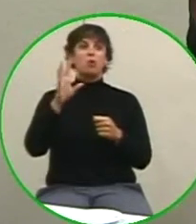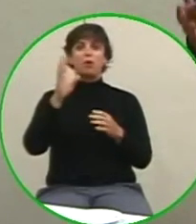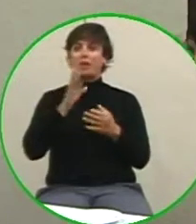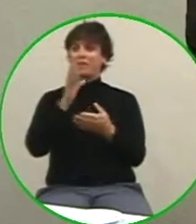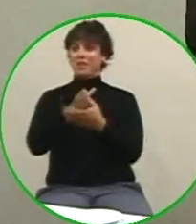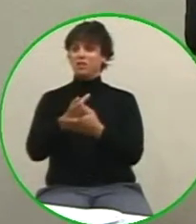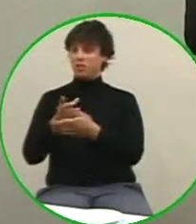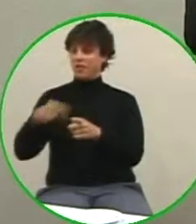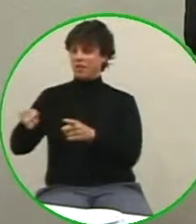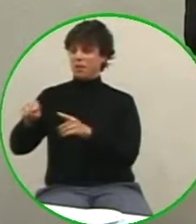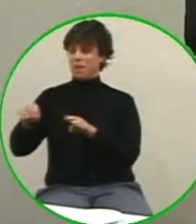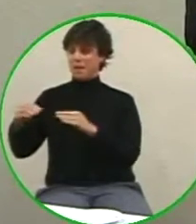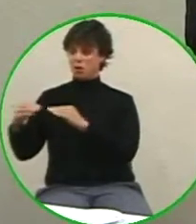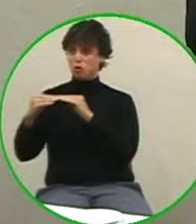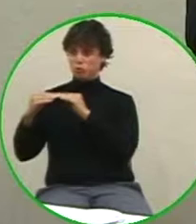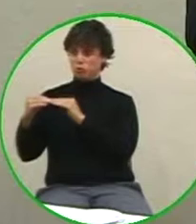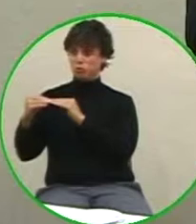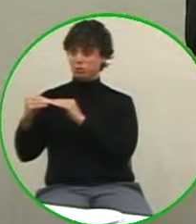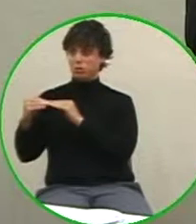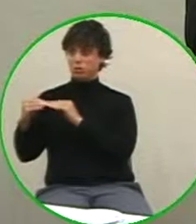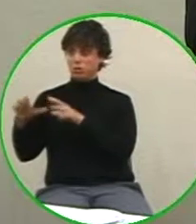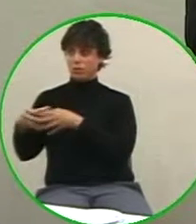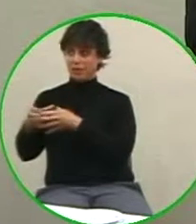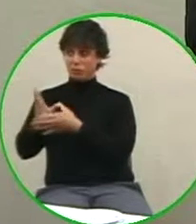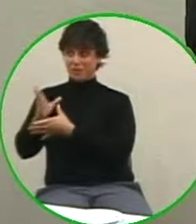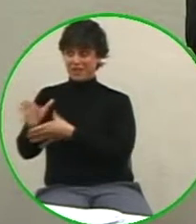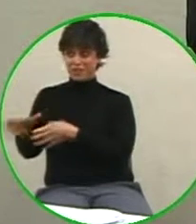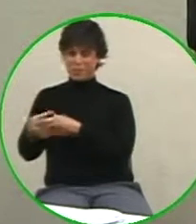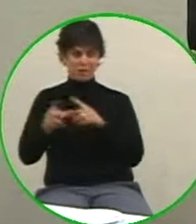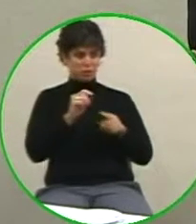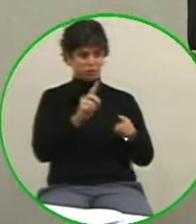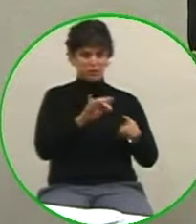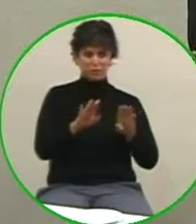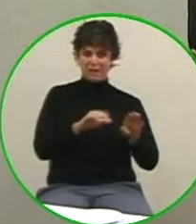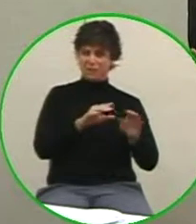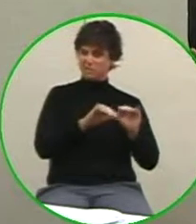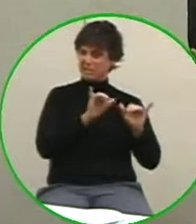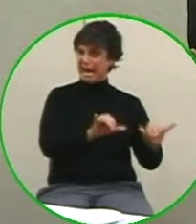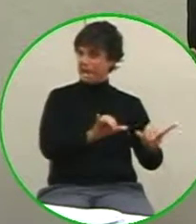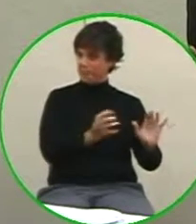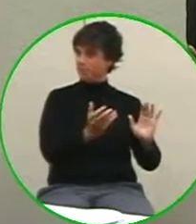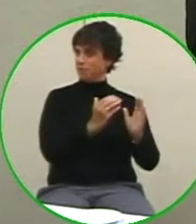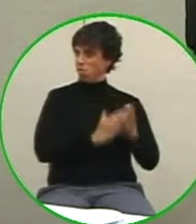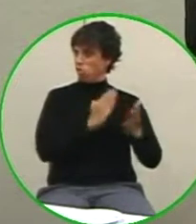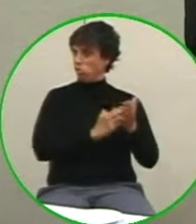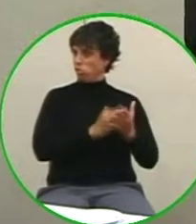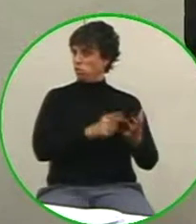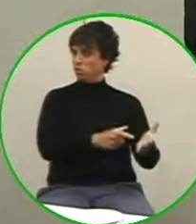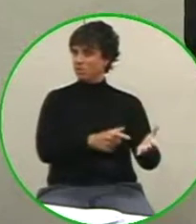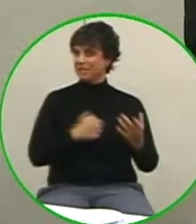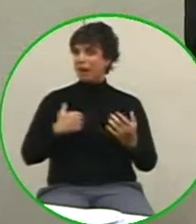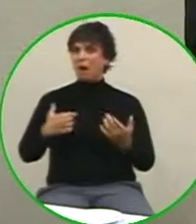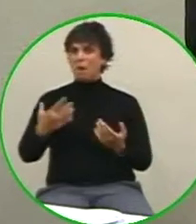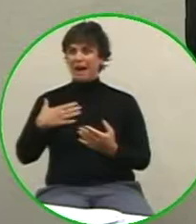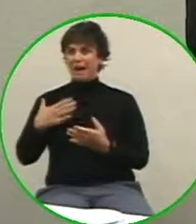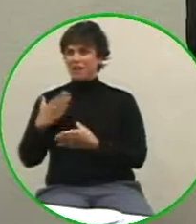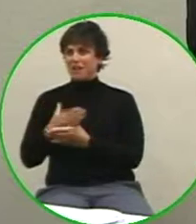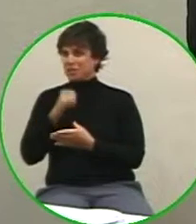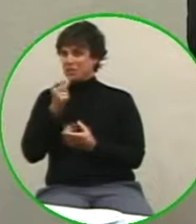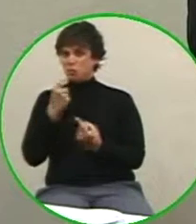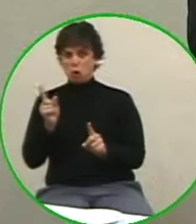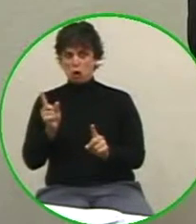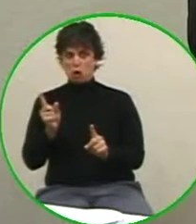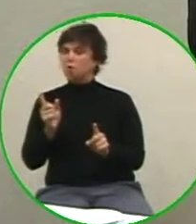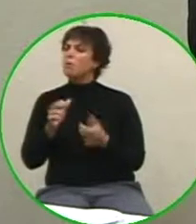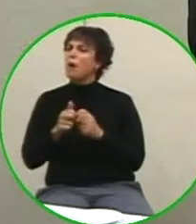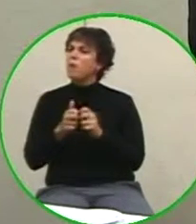but Todd's behavior doesn't change, you could say, my intervention didn't work. What's the problem